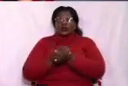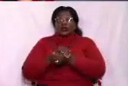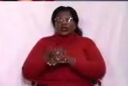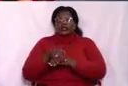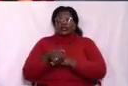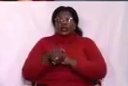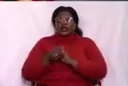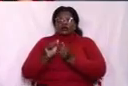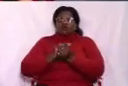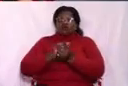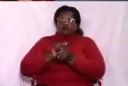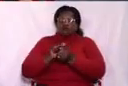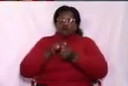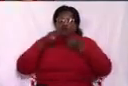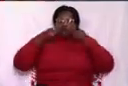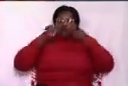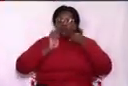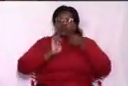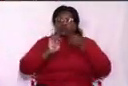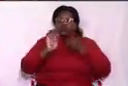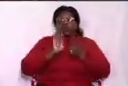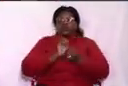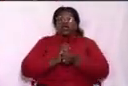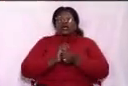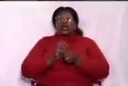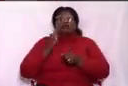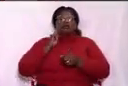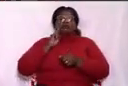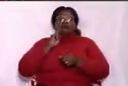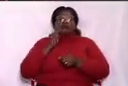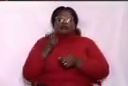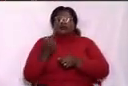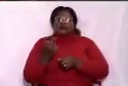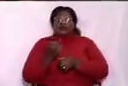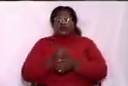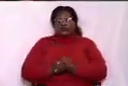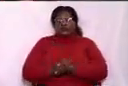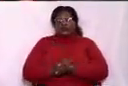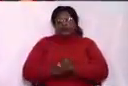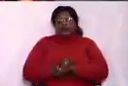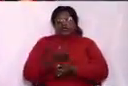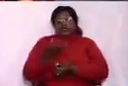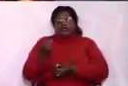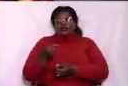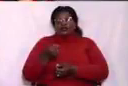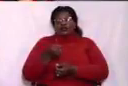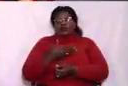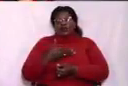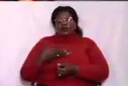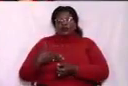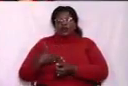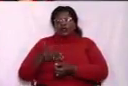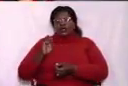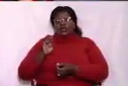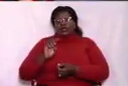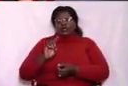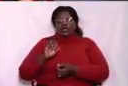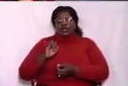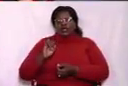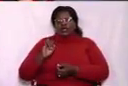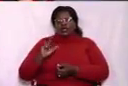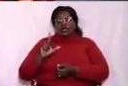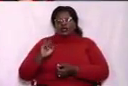your masks, and keep safe. We have Elizabeth Codes again asking if you have